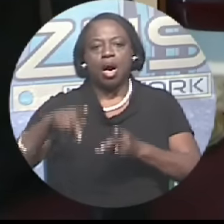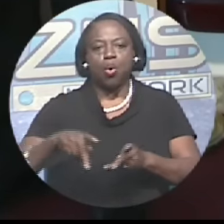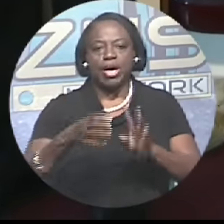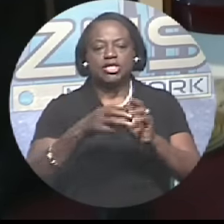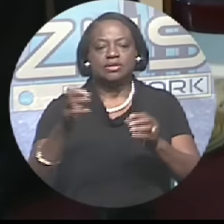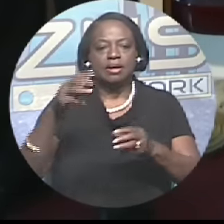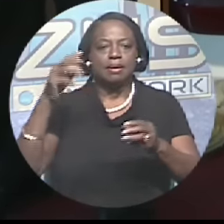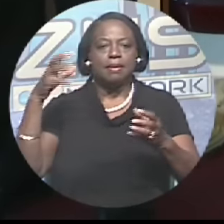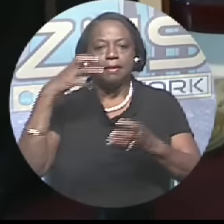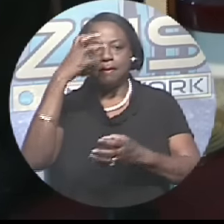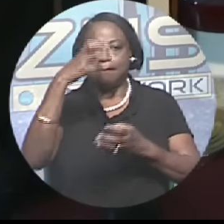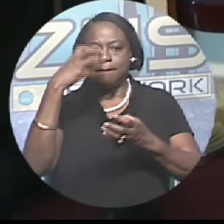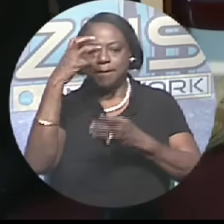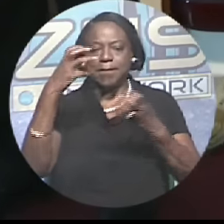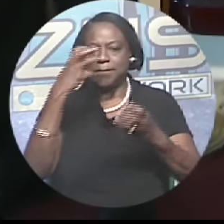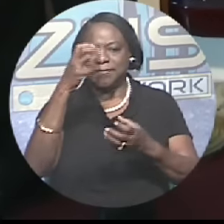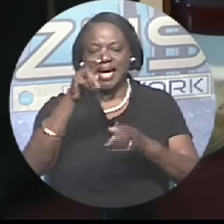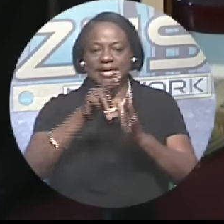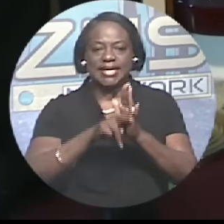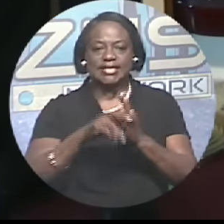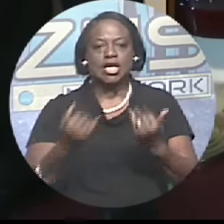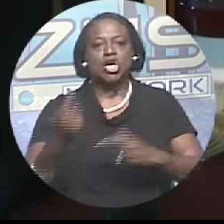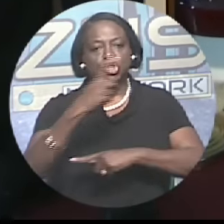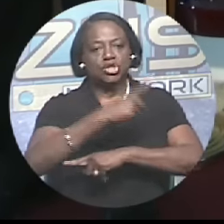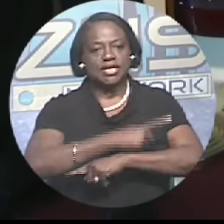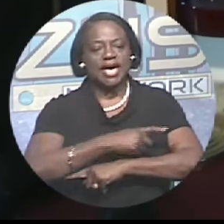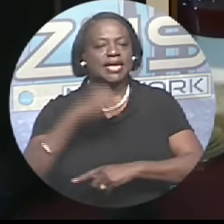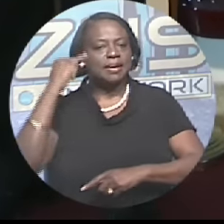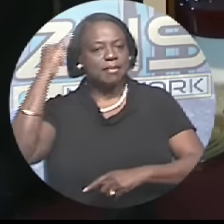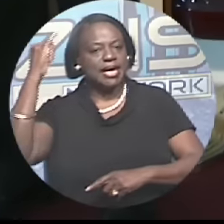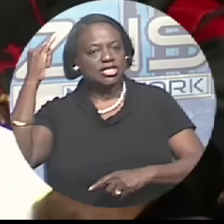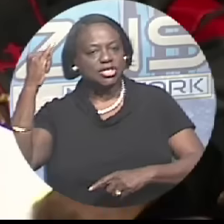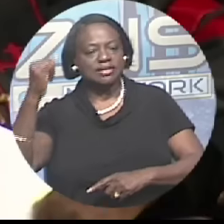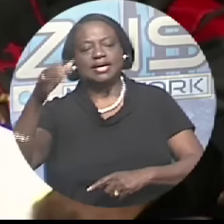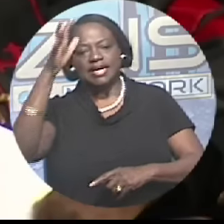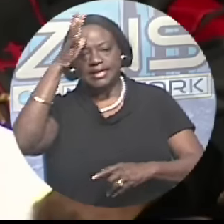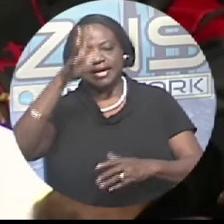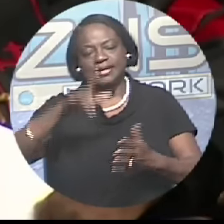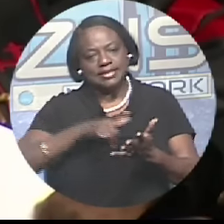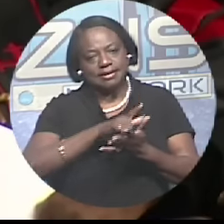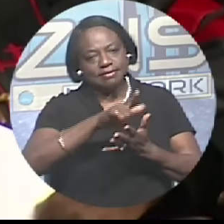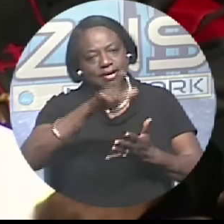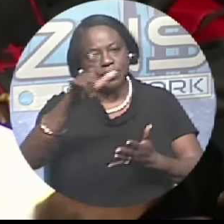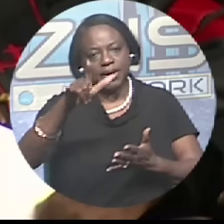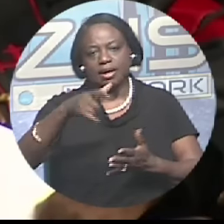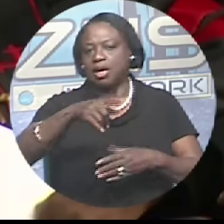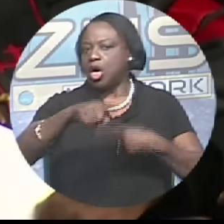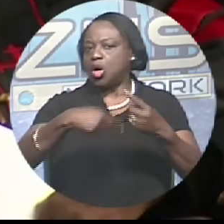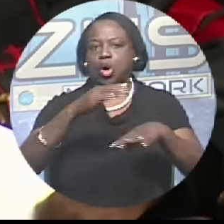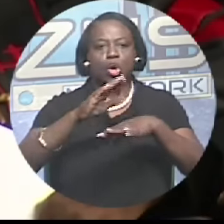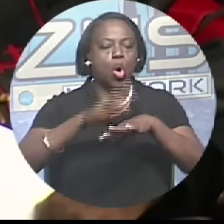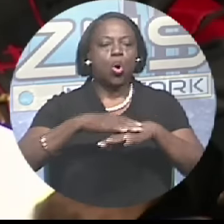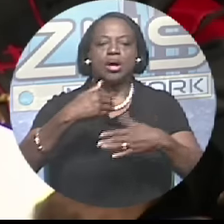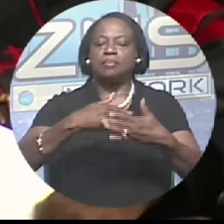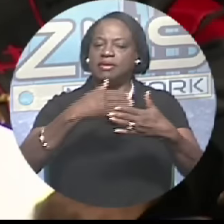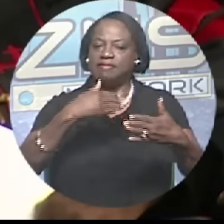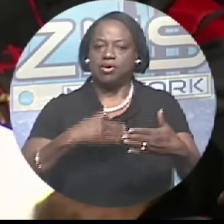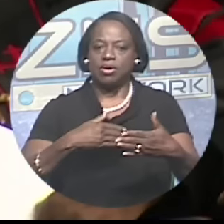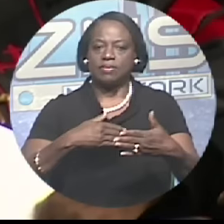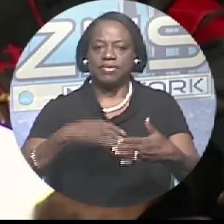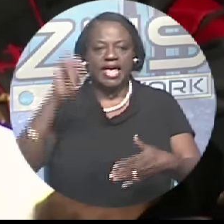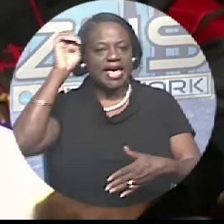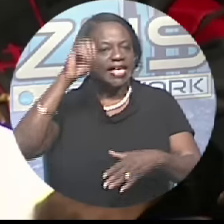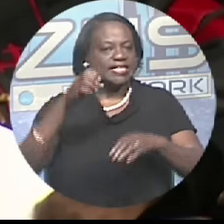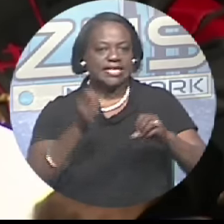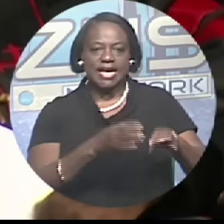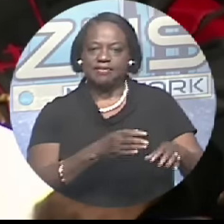madness. So today I can imagine that he has once again taken flight, gone on before. He has left